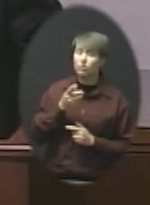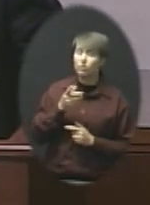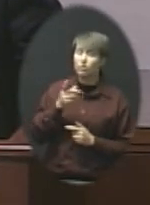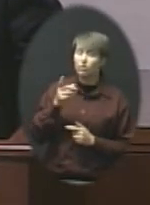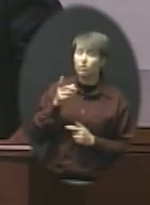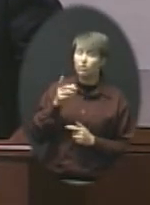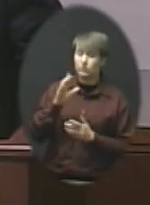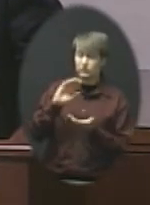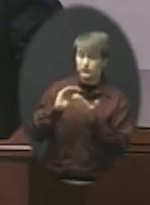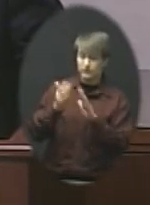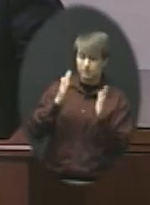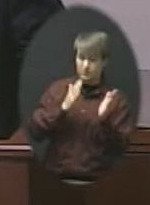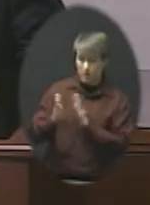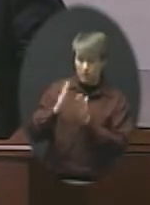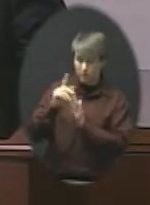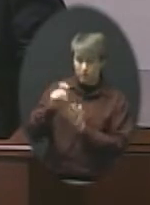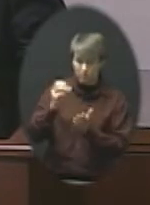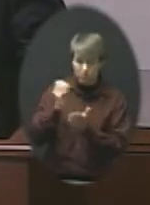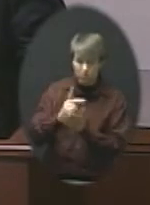city planning?